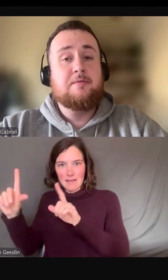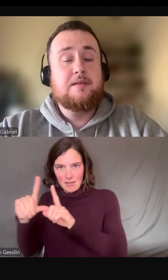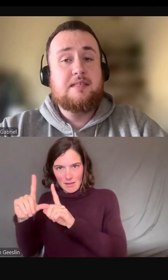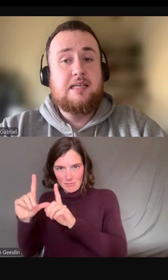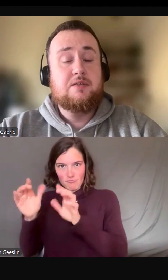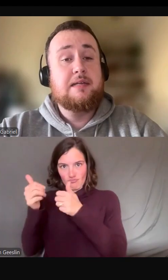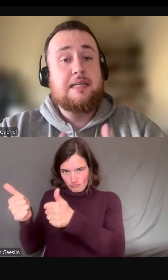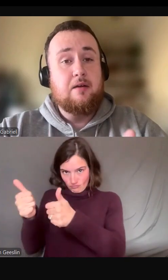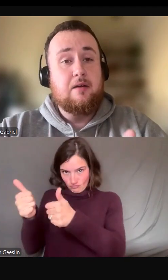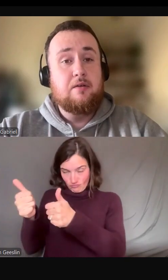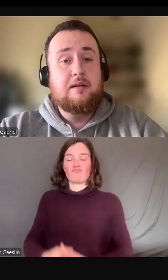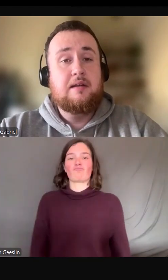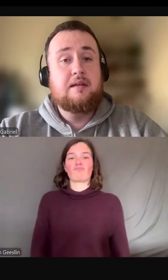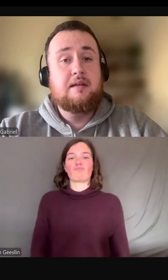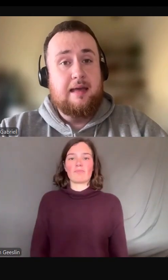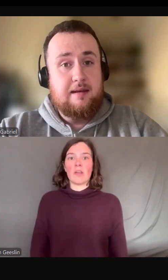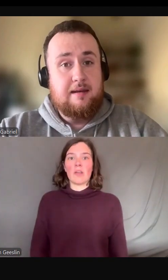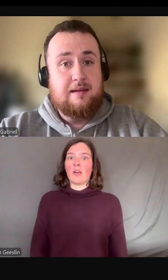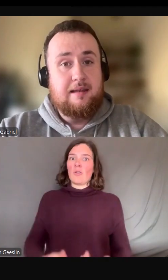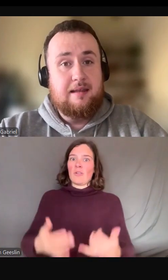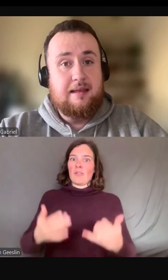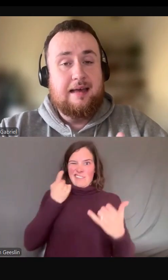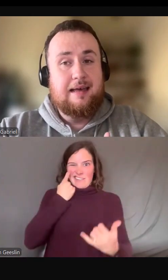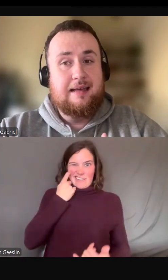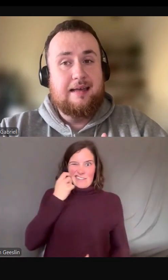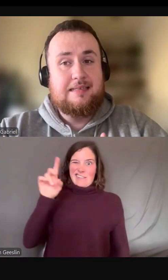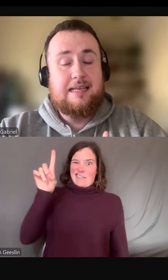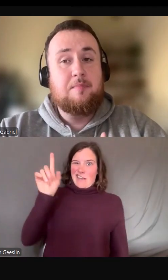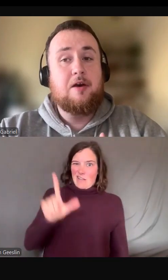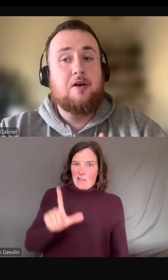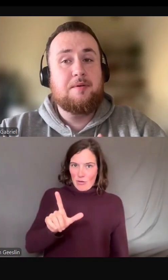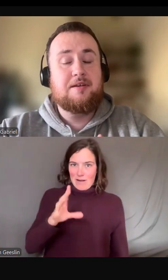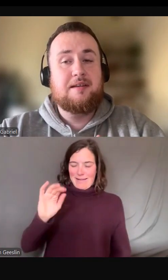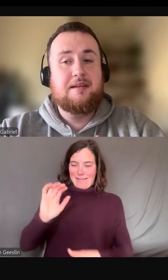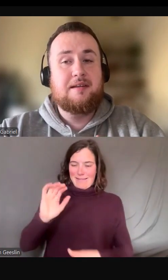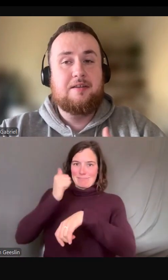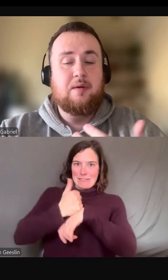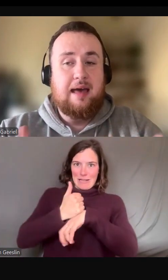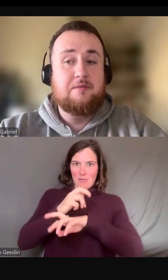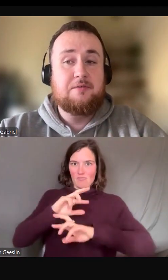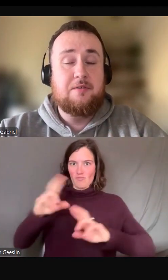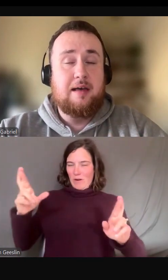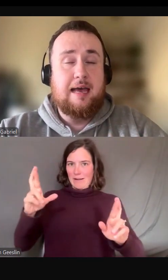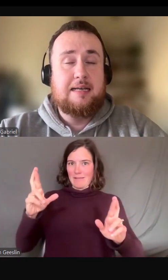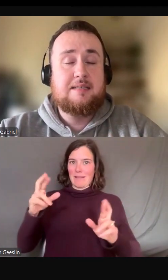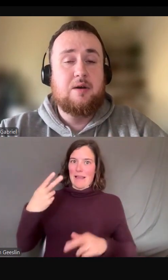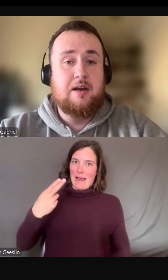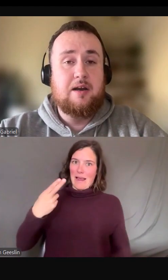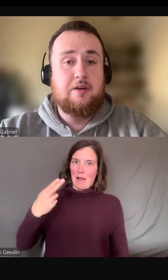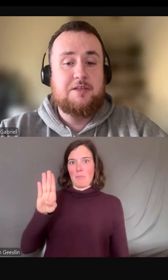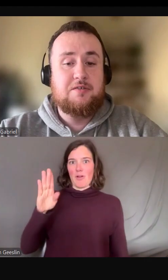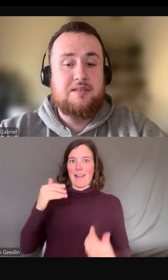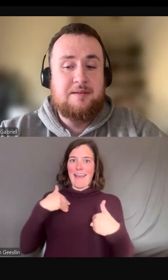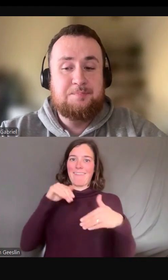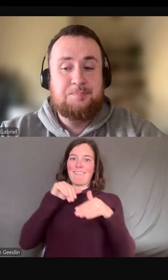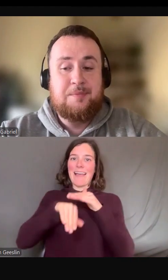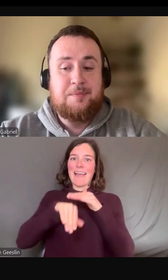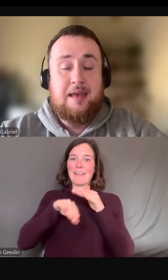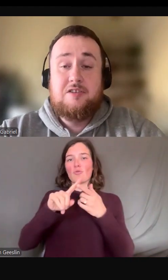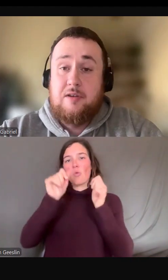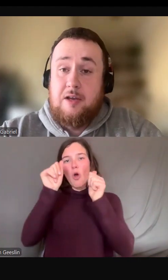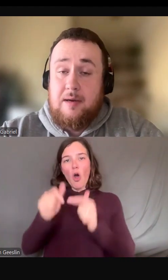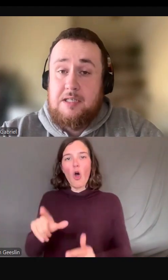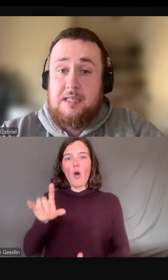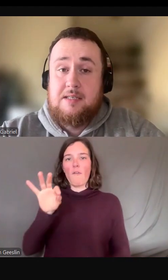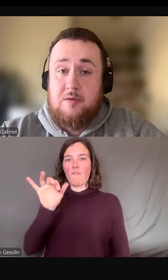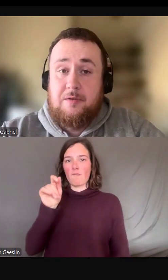have successfully downloaded and set up Helperbird to have access to all our features. Is